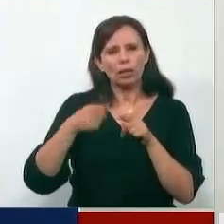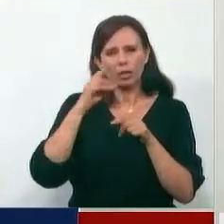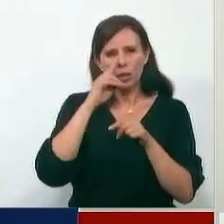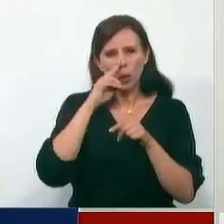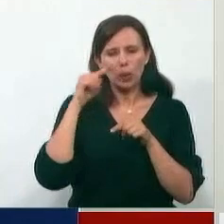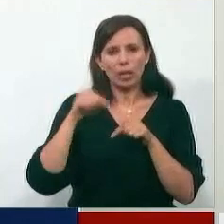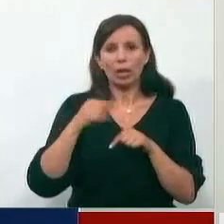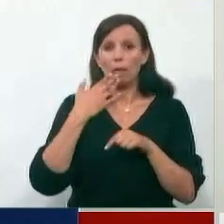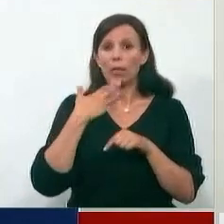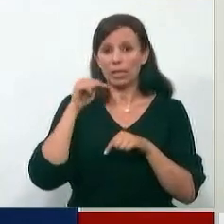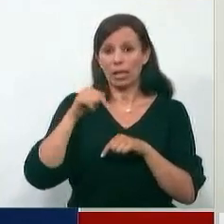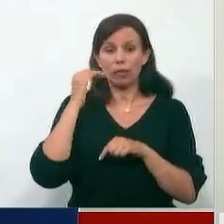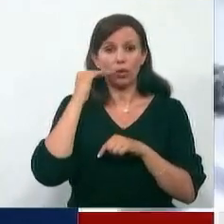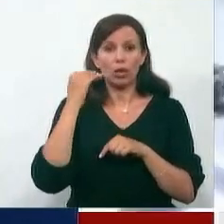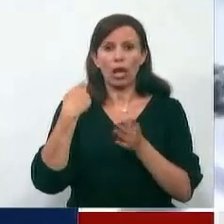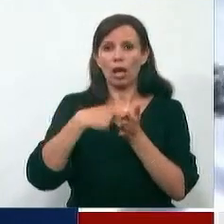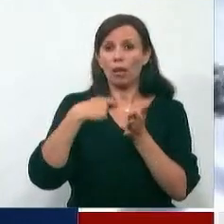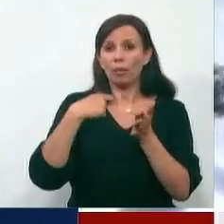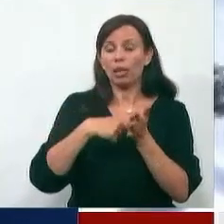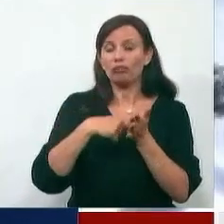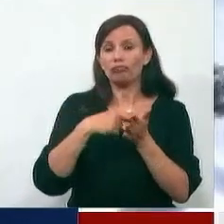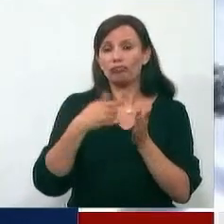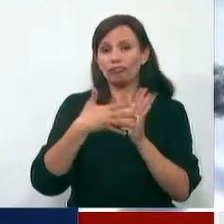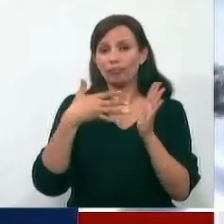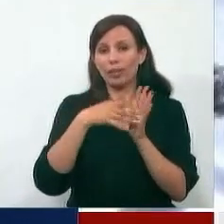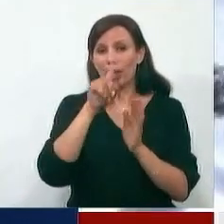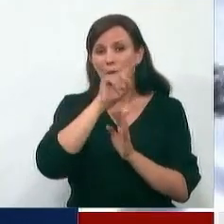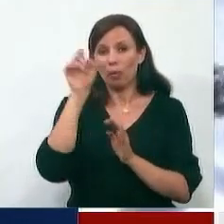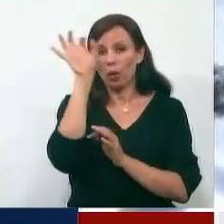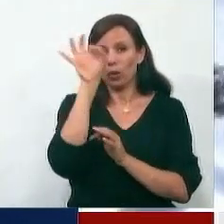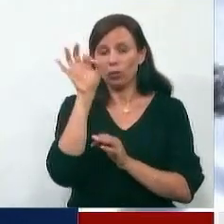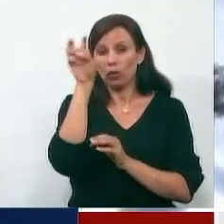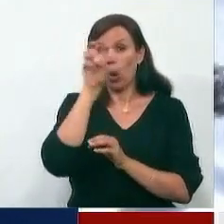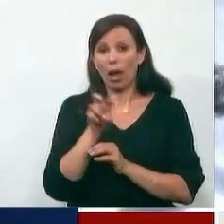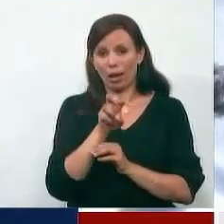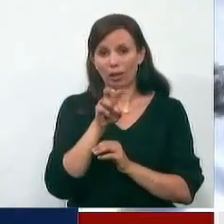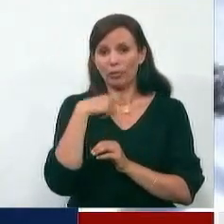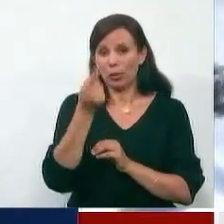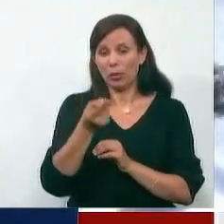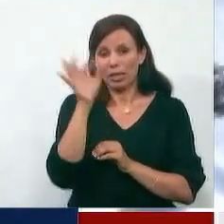the US and Israel. The cost should be a few $100s, so there's a good